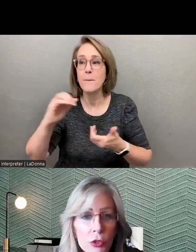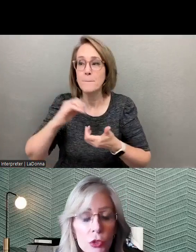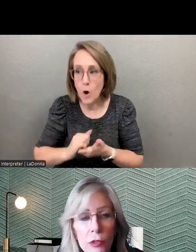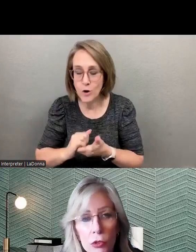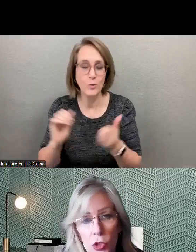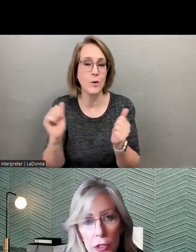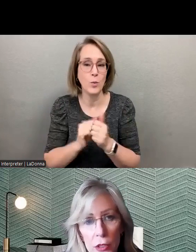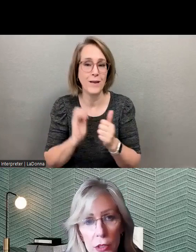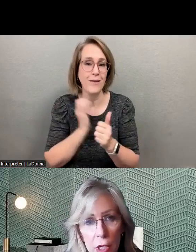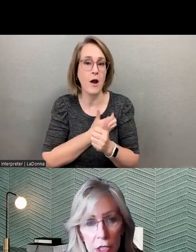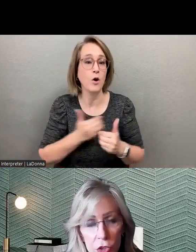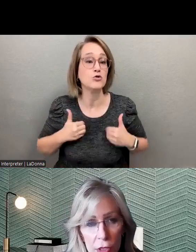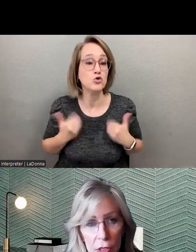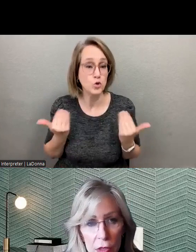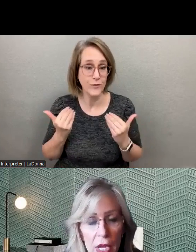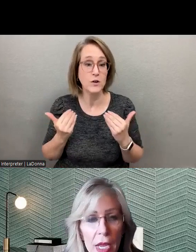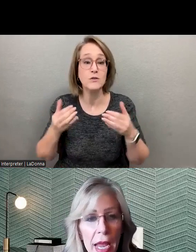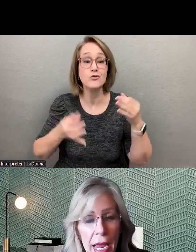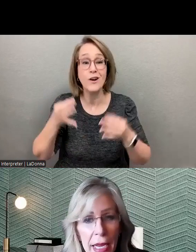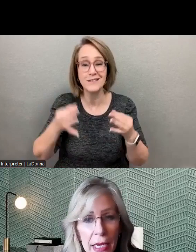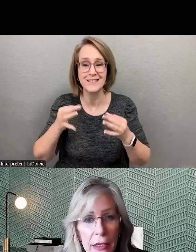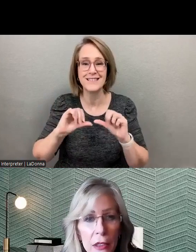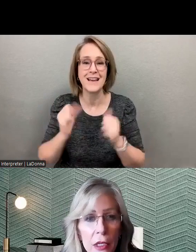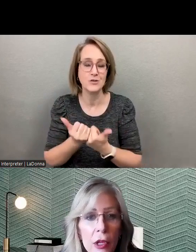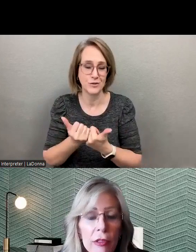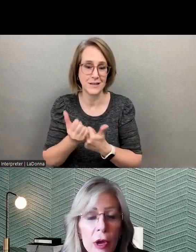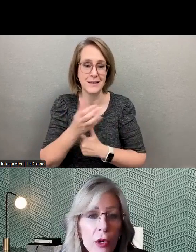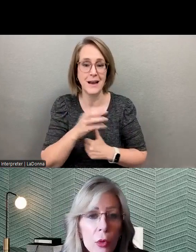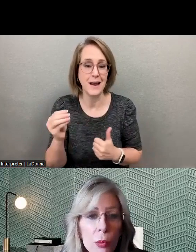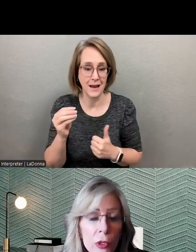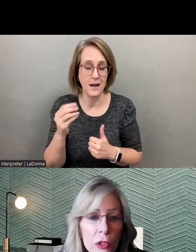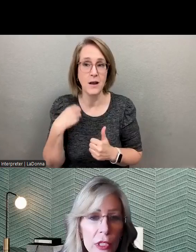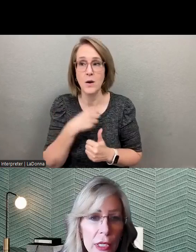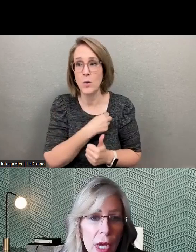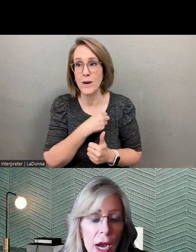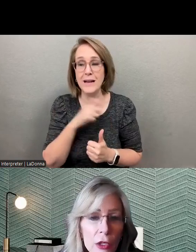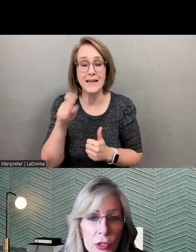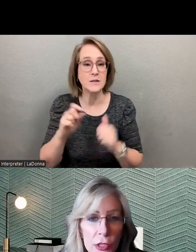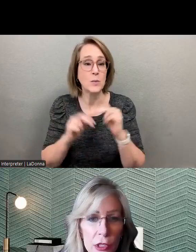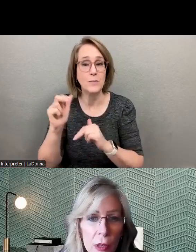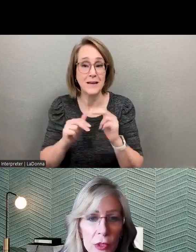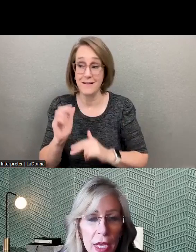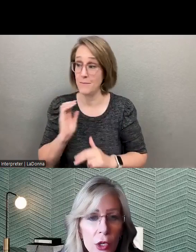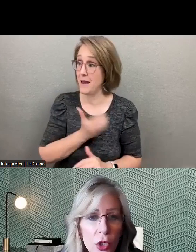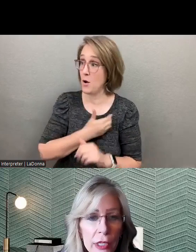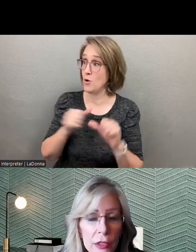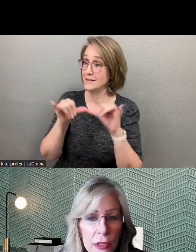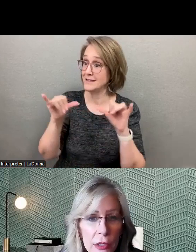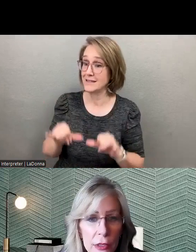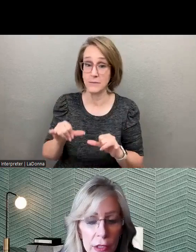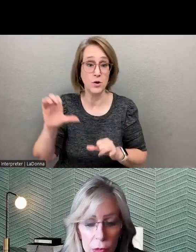with our juvenile justice agencies, and that we are building our systems and